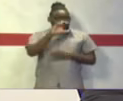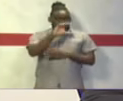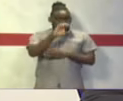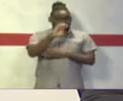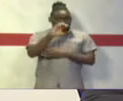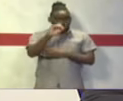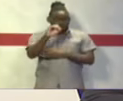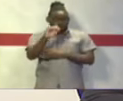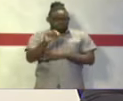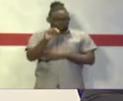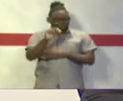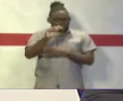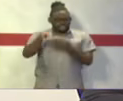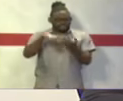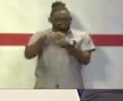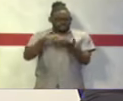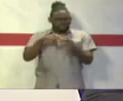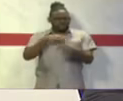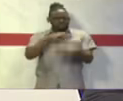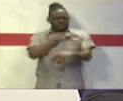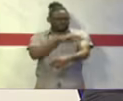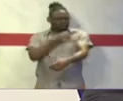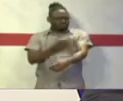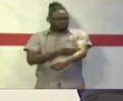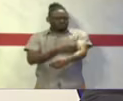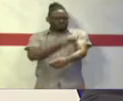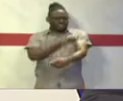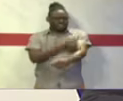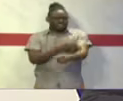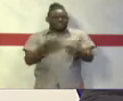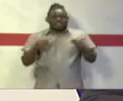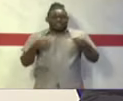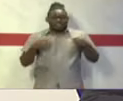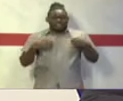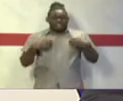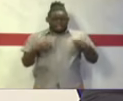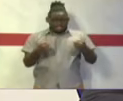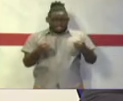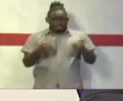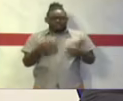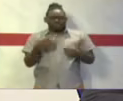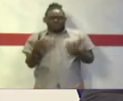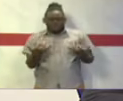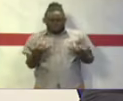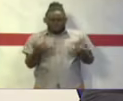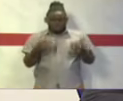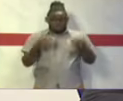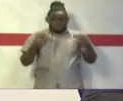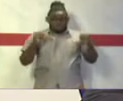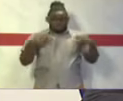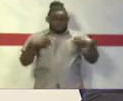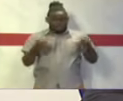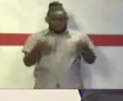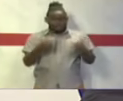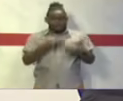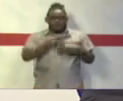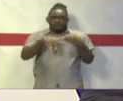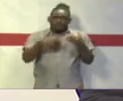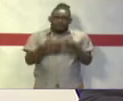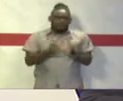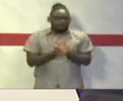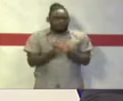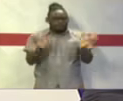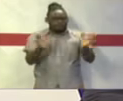Regional Health Authority, and Mr. Alexander, Corpcom, Ministry of Health, members of the viewing public and